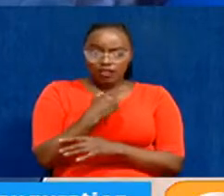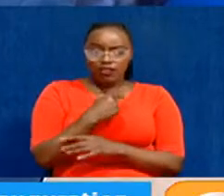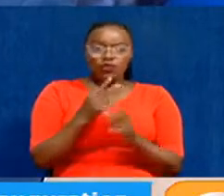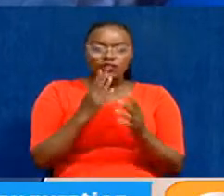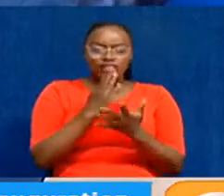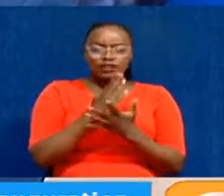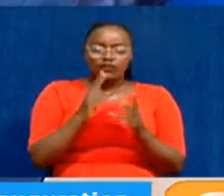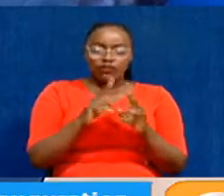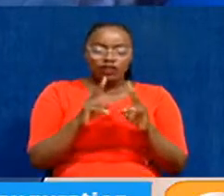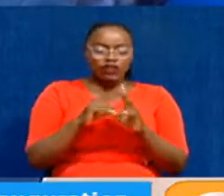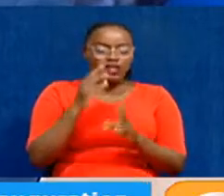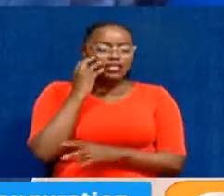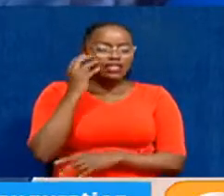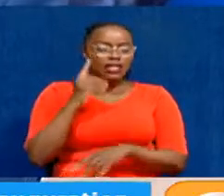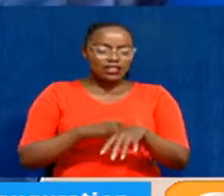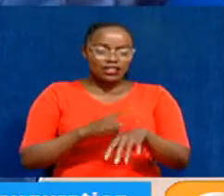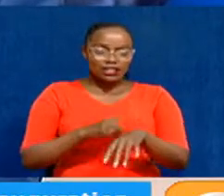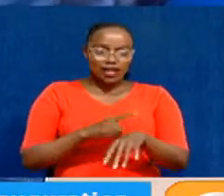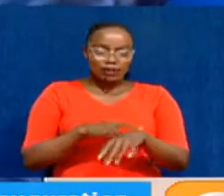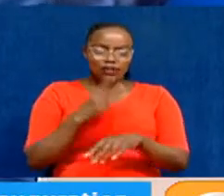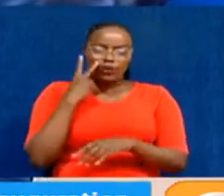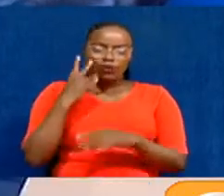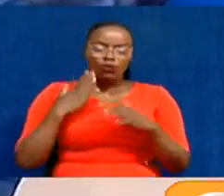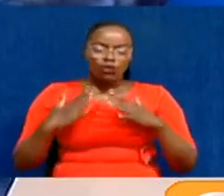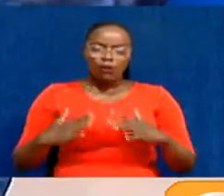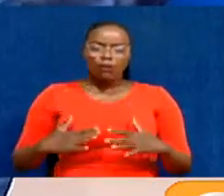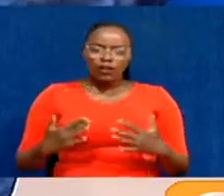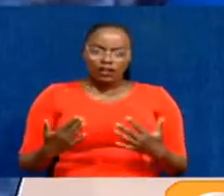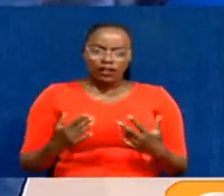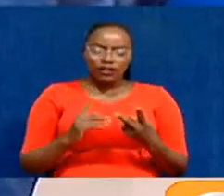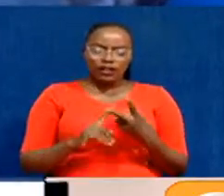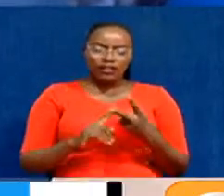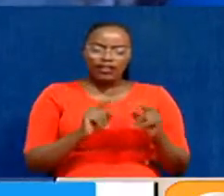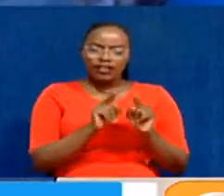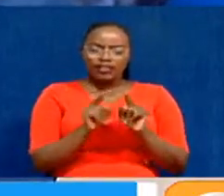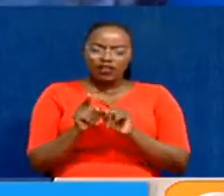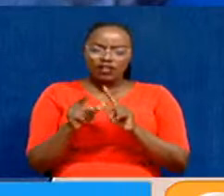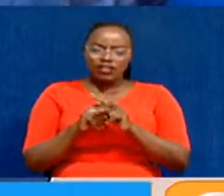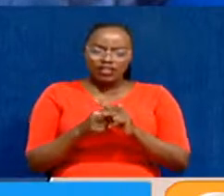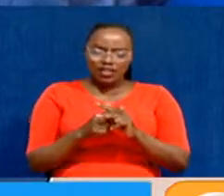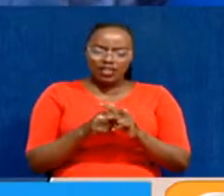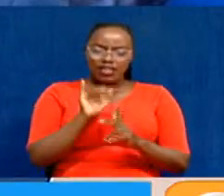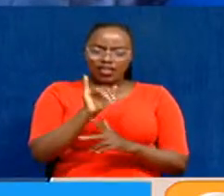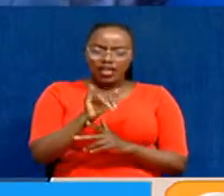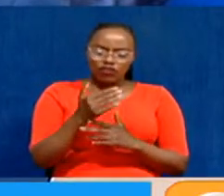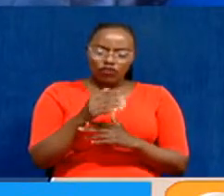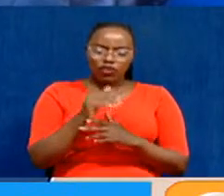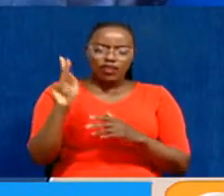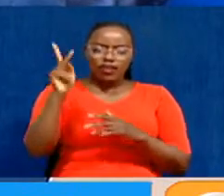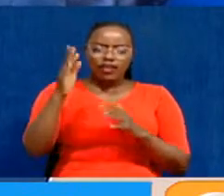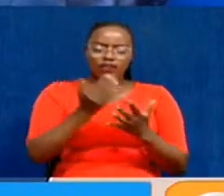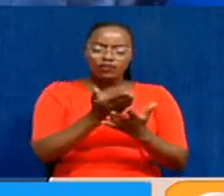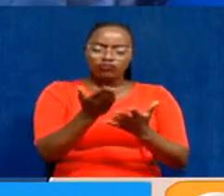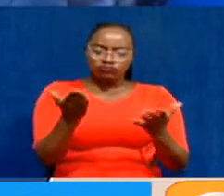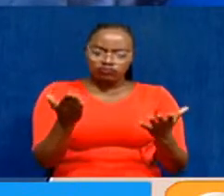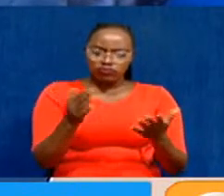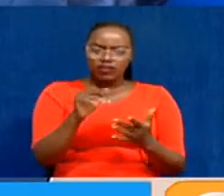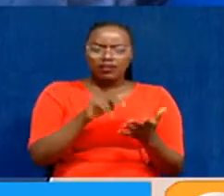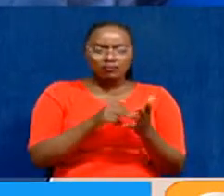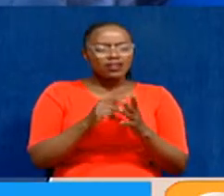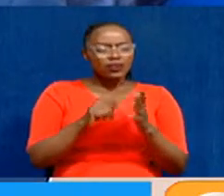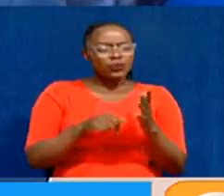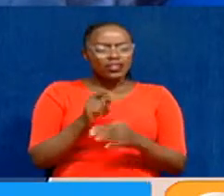really somber when he was, when he viewed the body, and of course, then started that off for the rest of Kenyans. I mean,